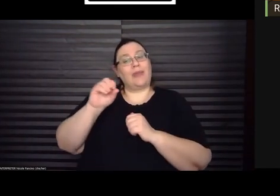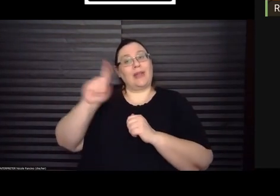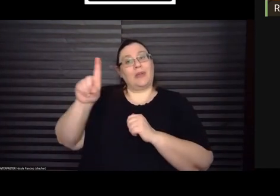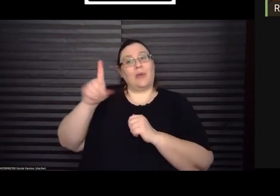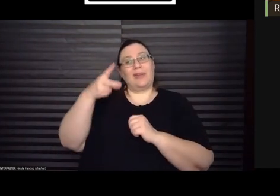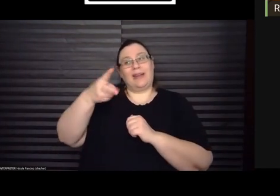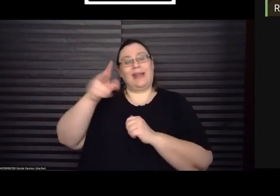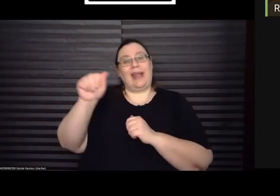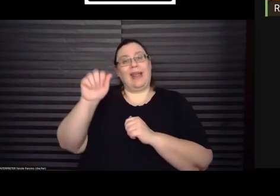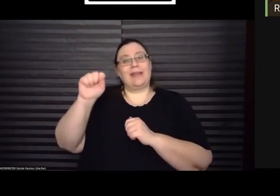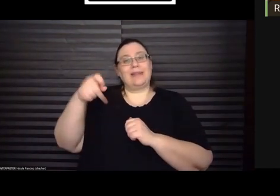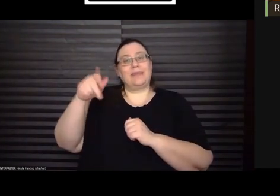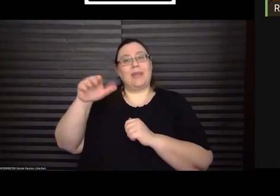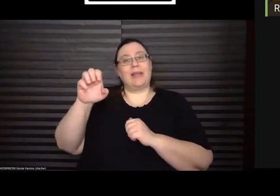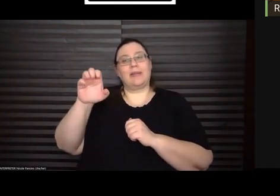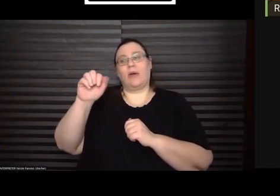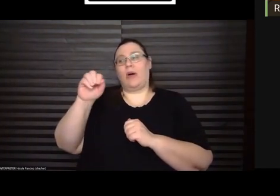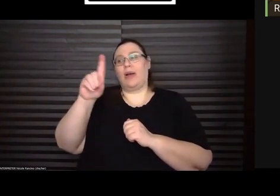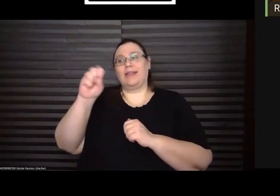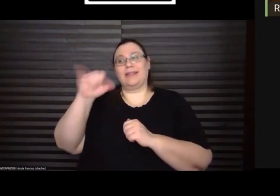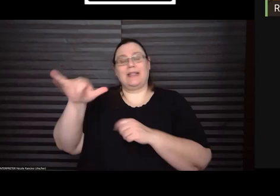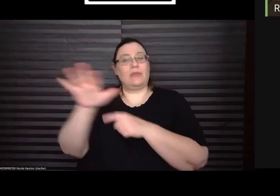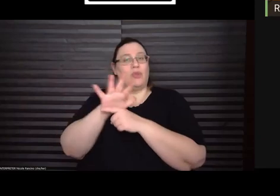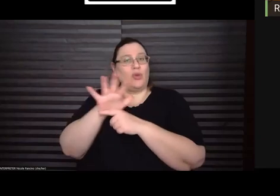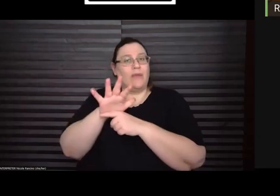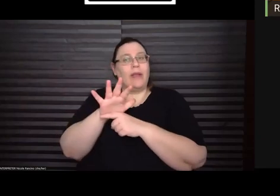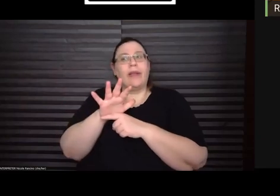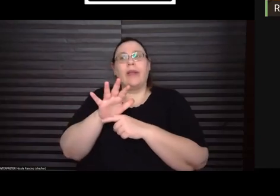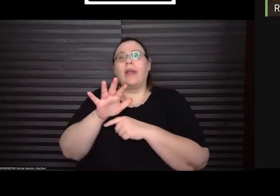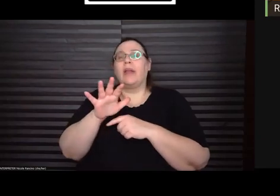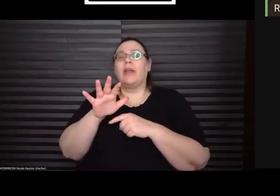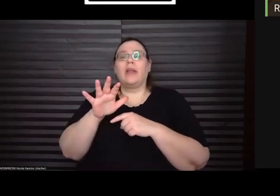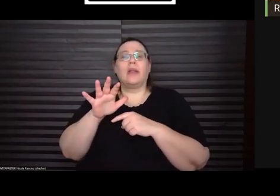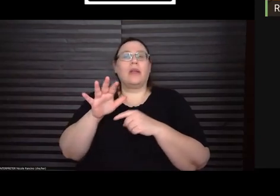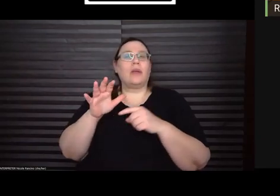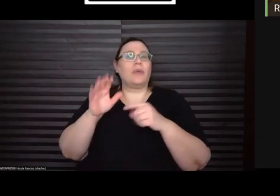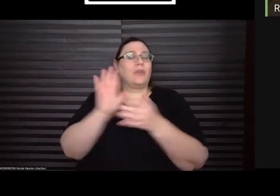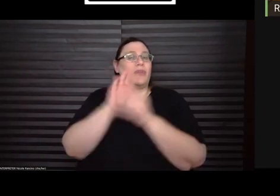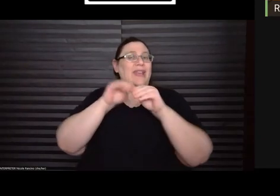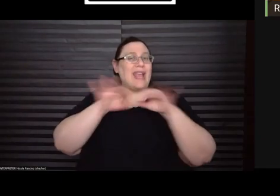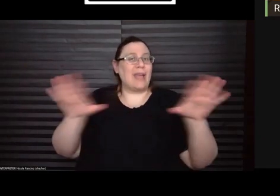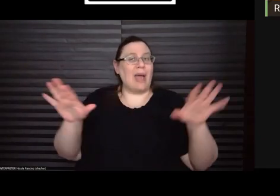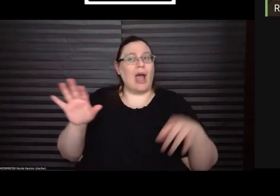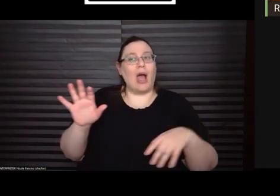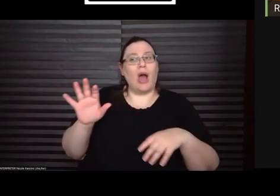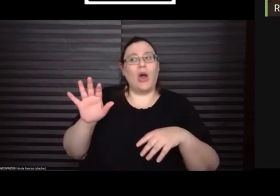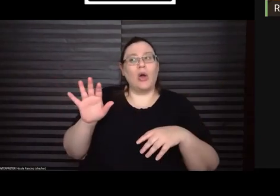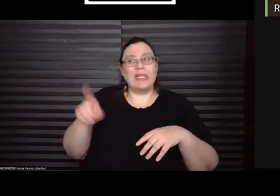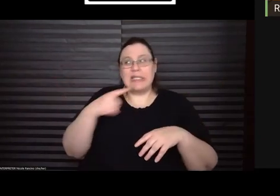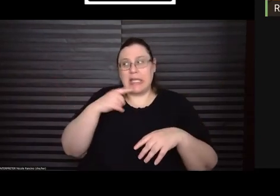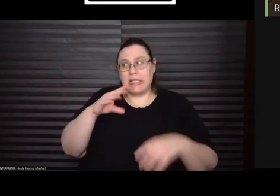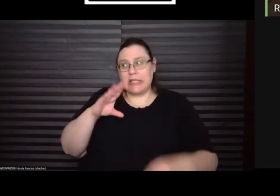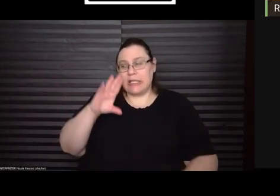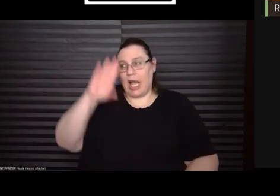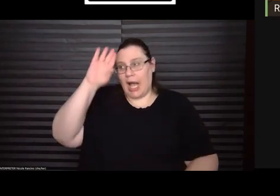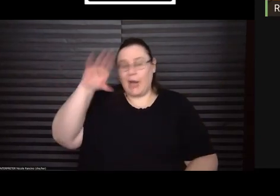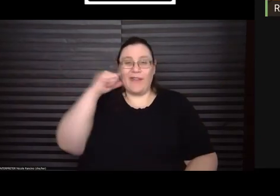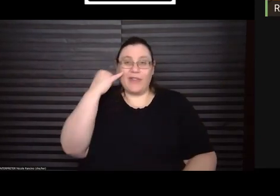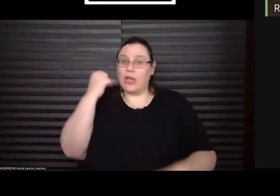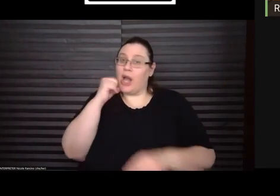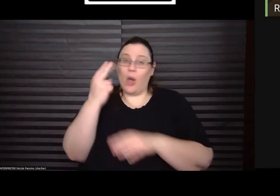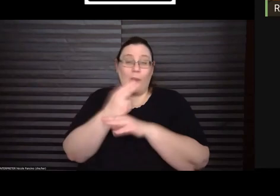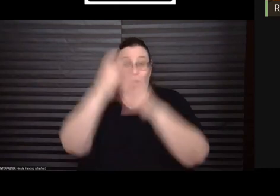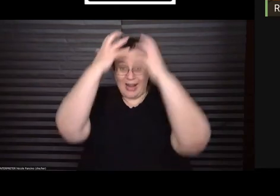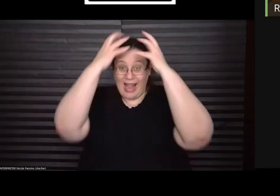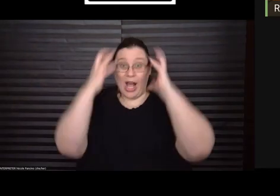Space Odyssey when it came out, where he was like saying, you know, I do know that if they don't have the helmet